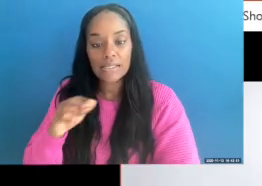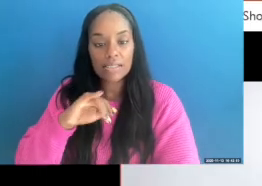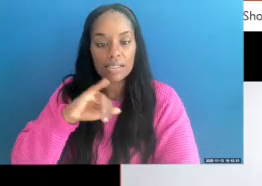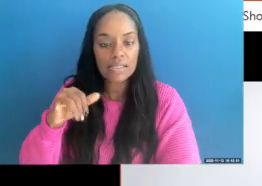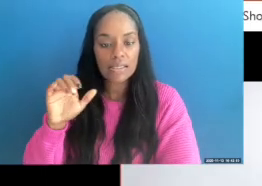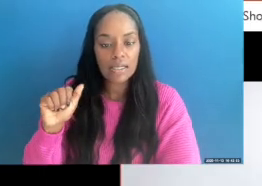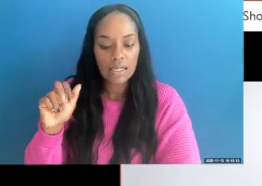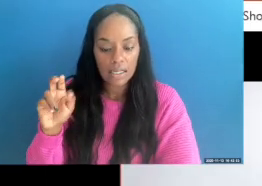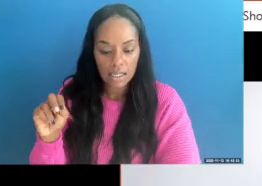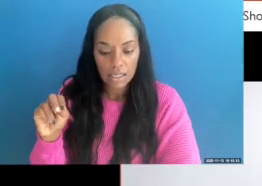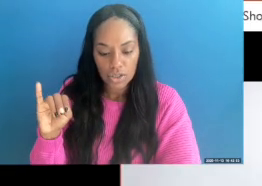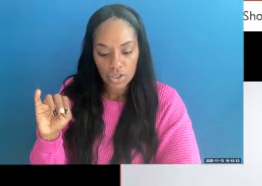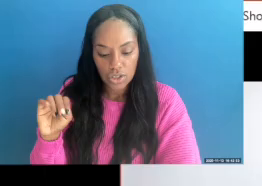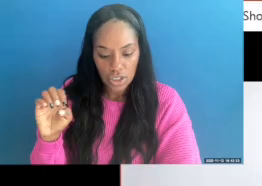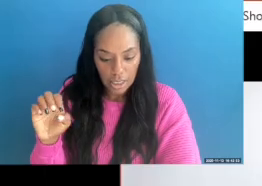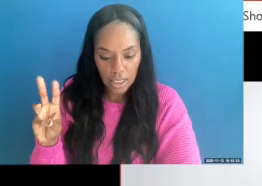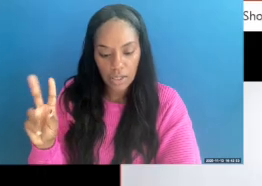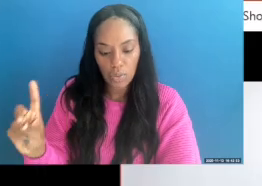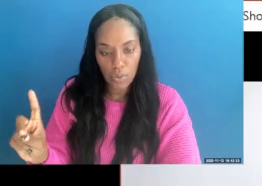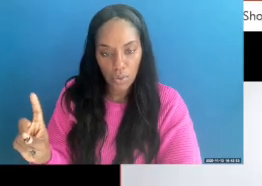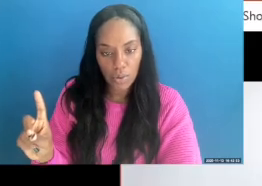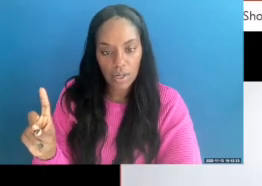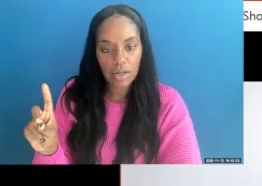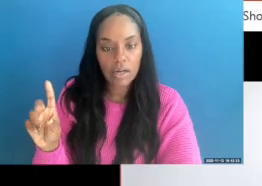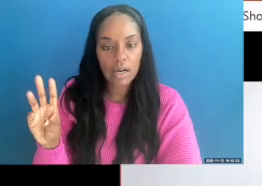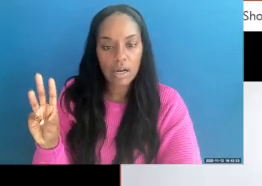Next, we have Jeannie Ward Waller.